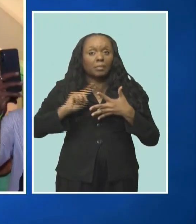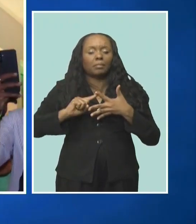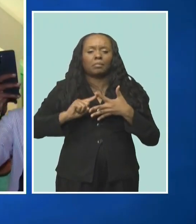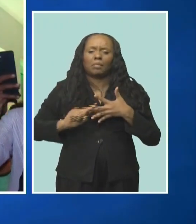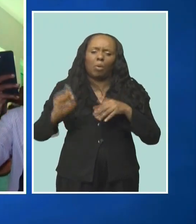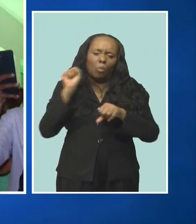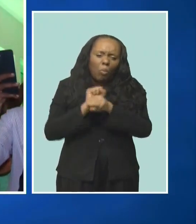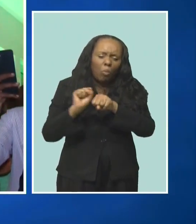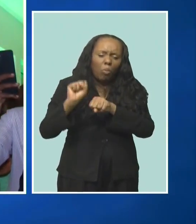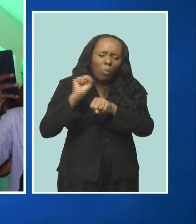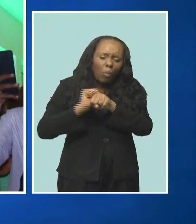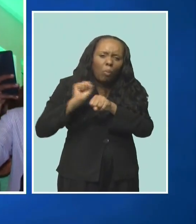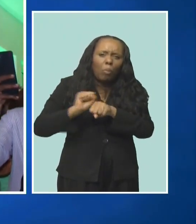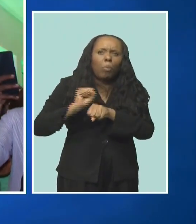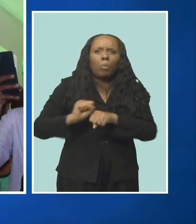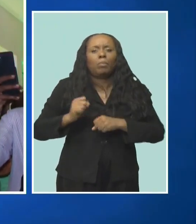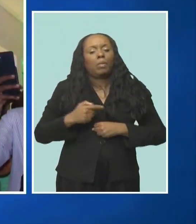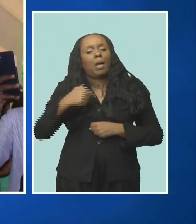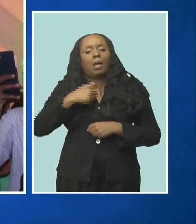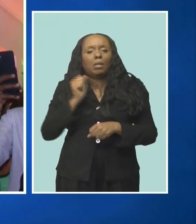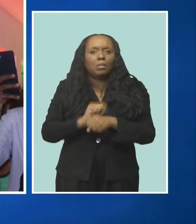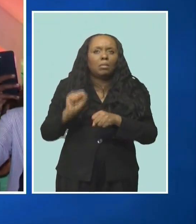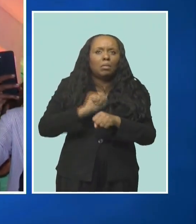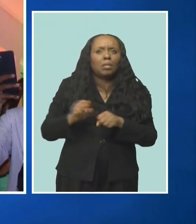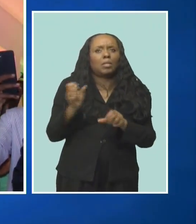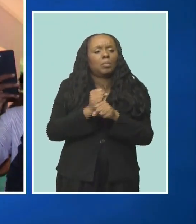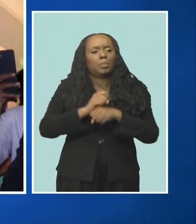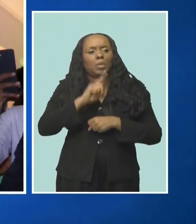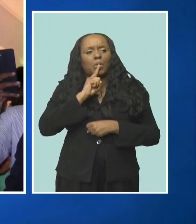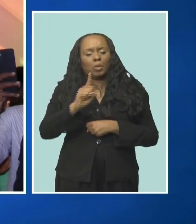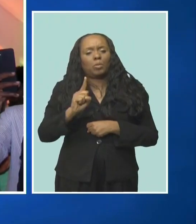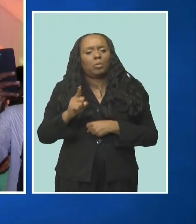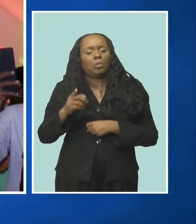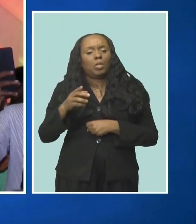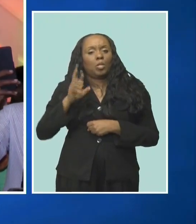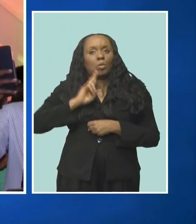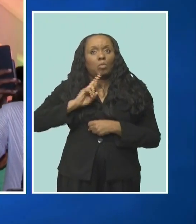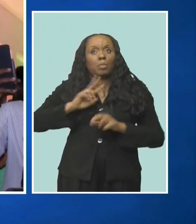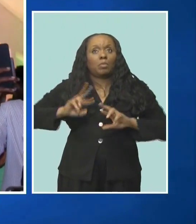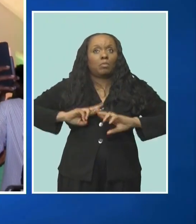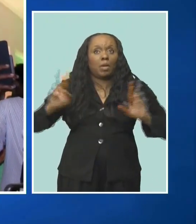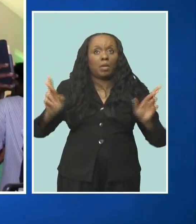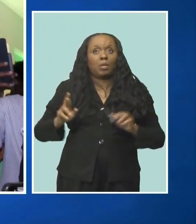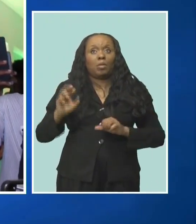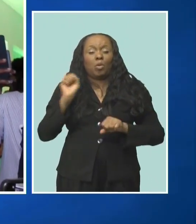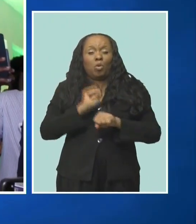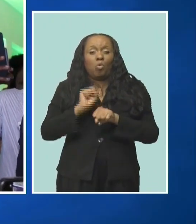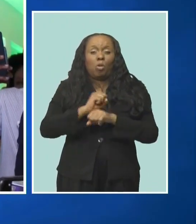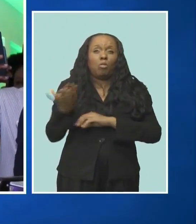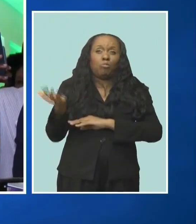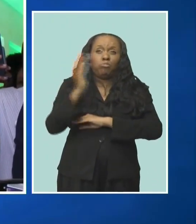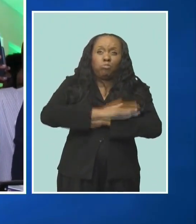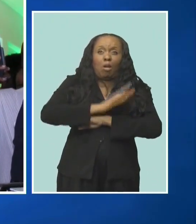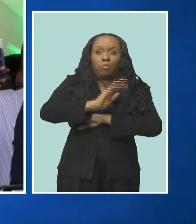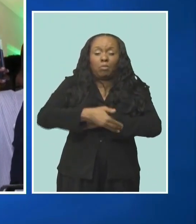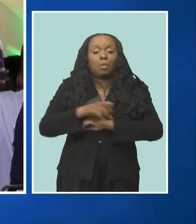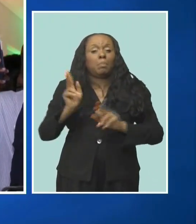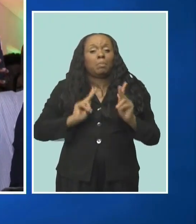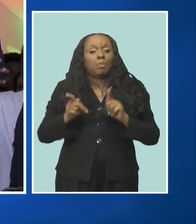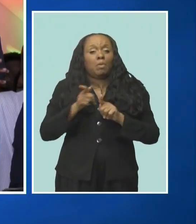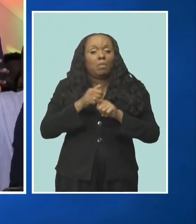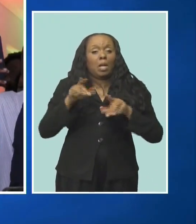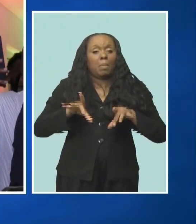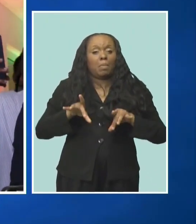work. And we put in the work to get the product ready, day and night. I mean, we're working around the clock. People from Australia,